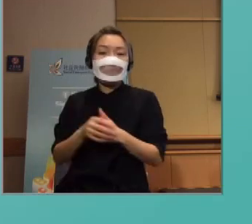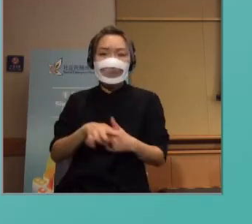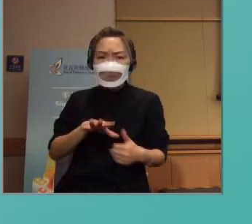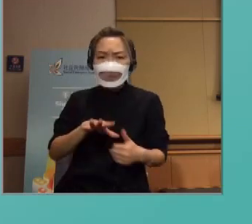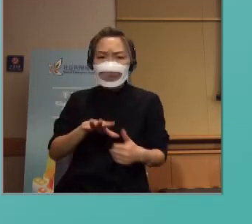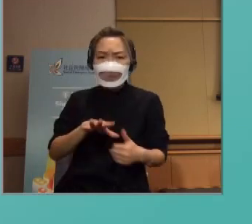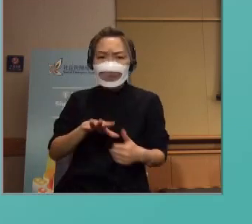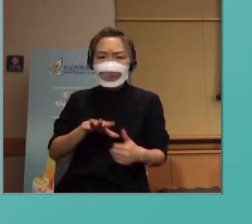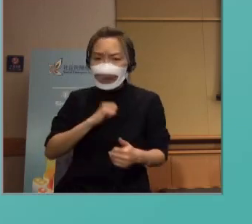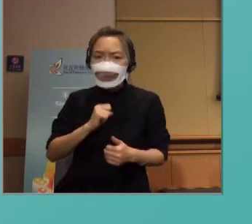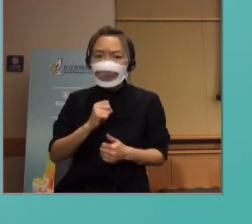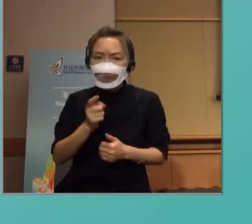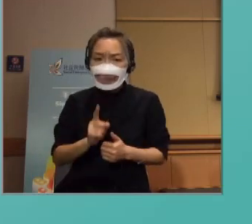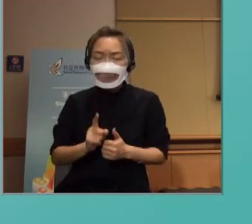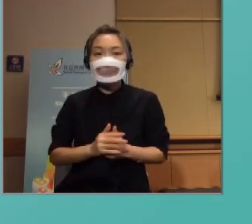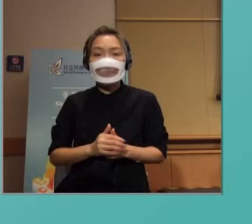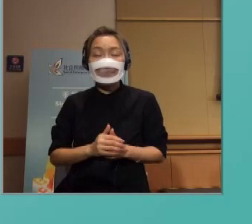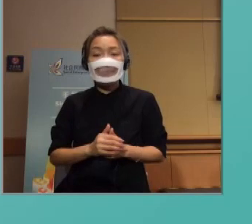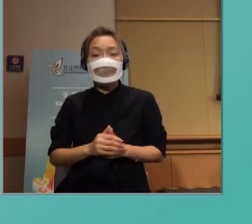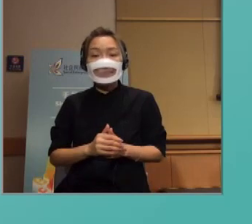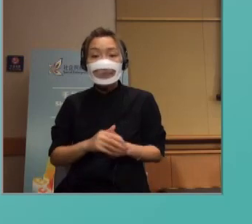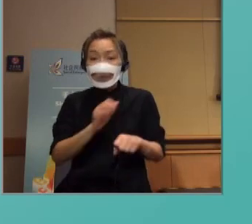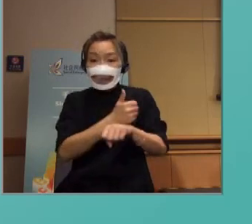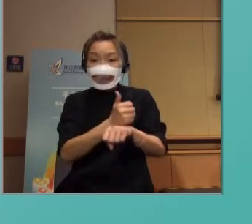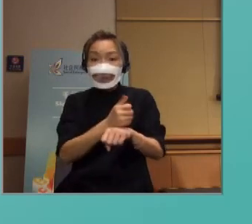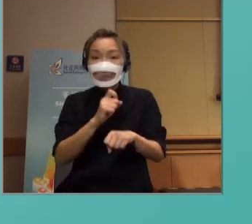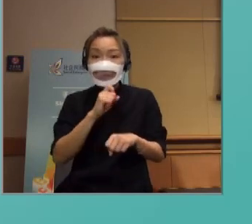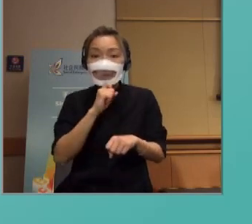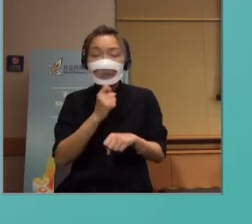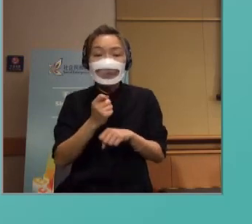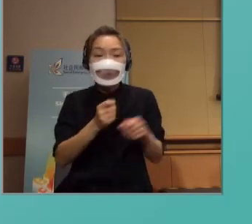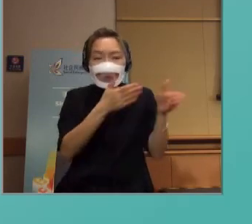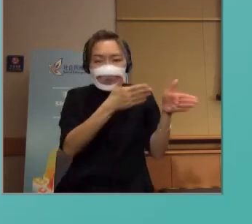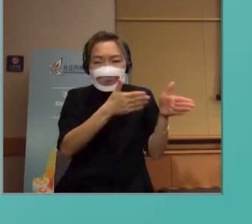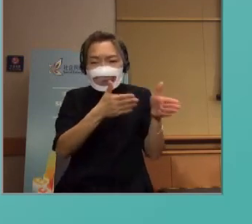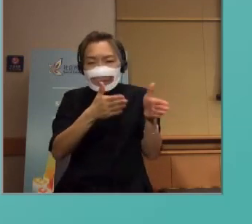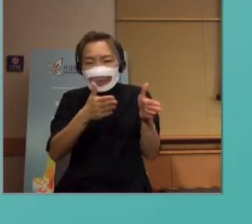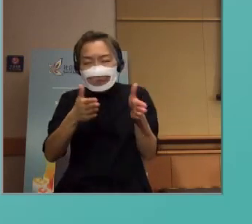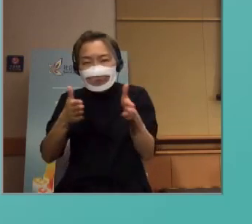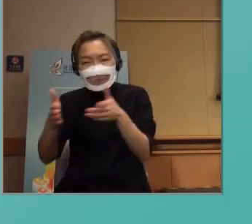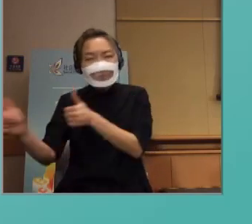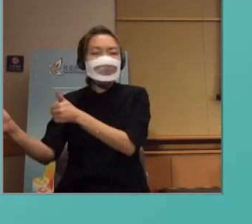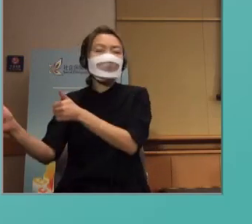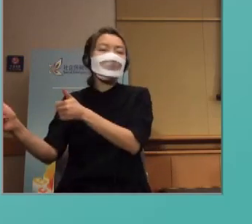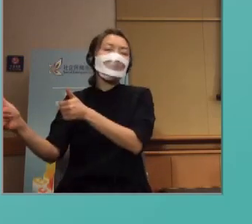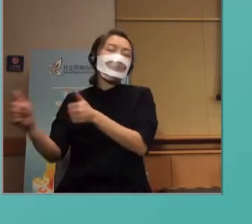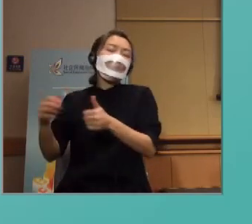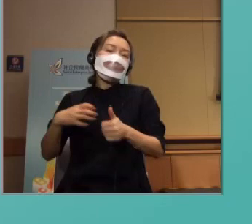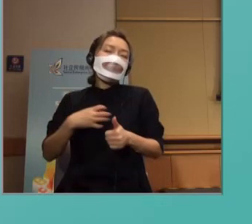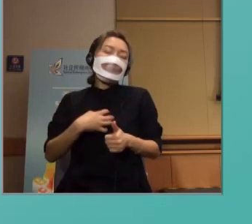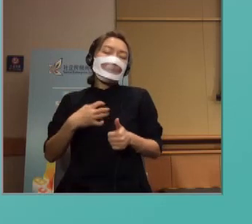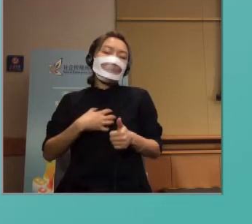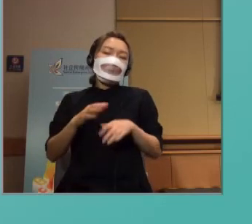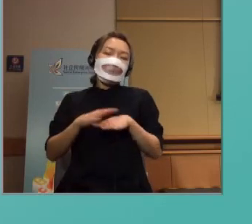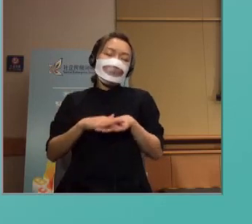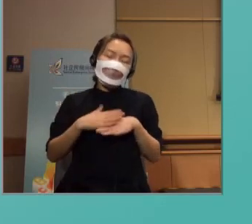the ability to enjoy and have what is digital translate back into the physical. That's very important to us, which is also where I'm not trying